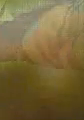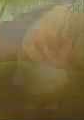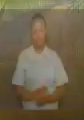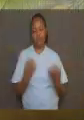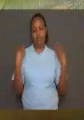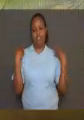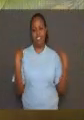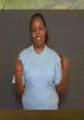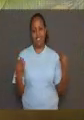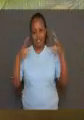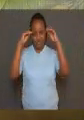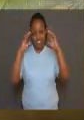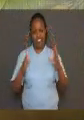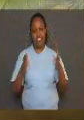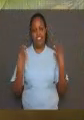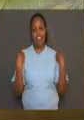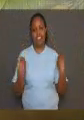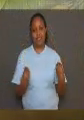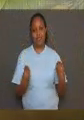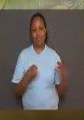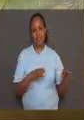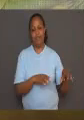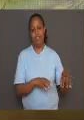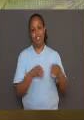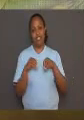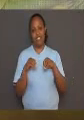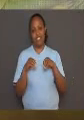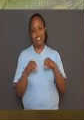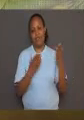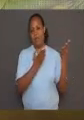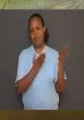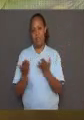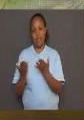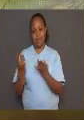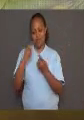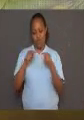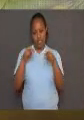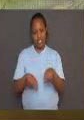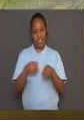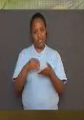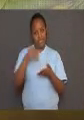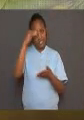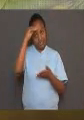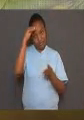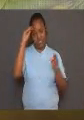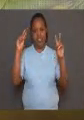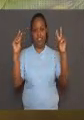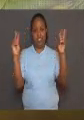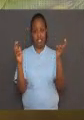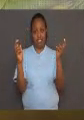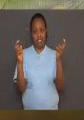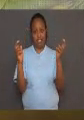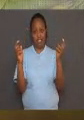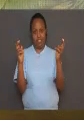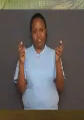Hello, teacher. Hello, students. Welcome to today's lesson on